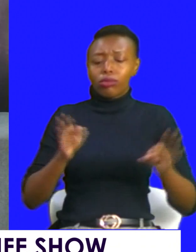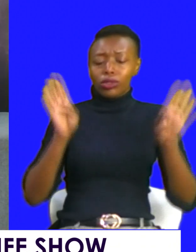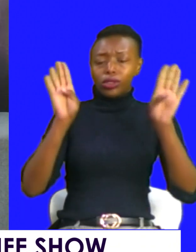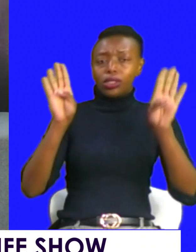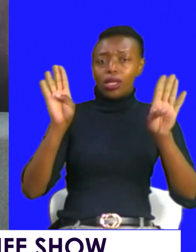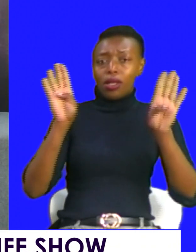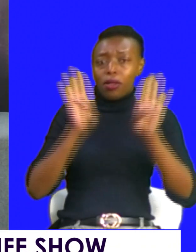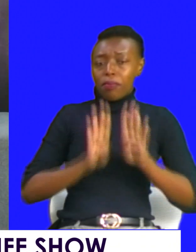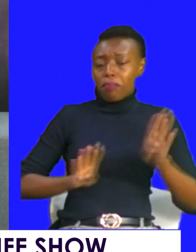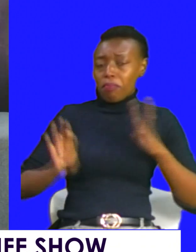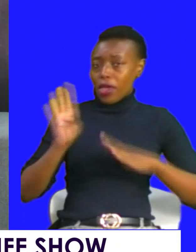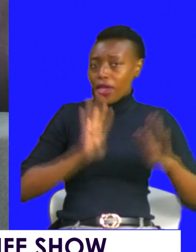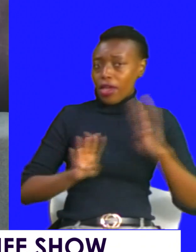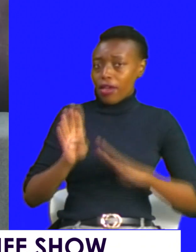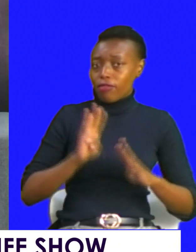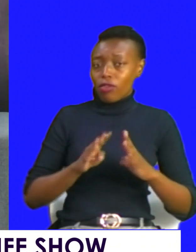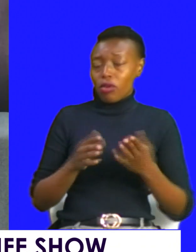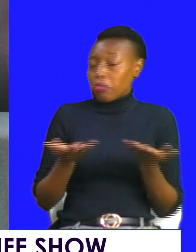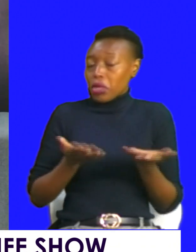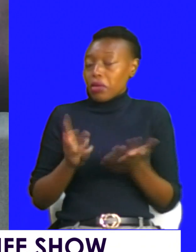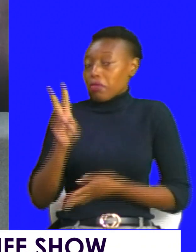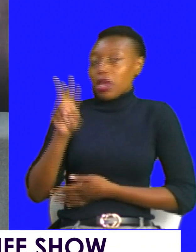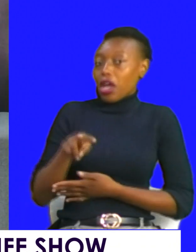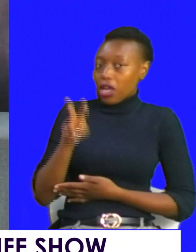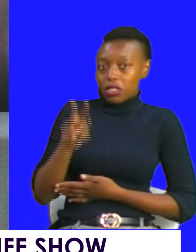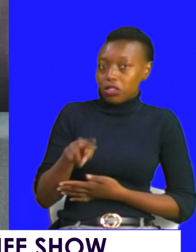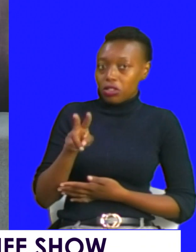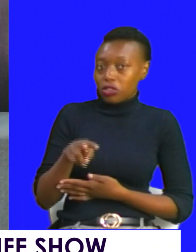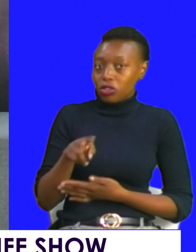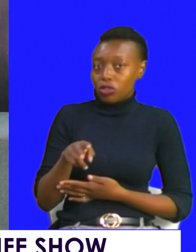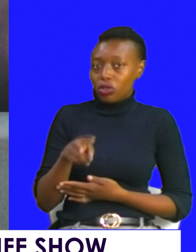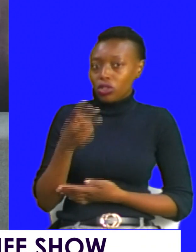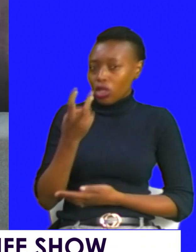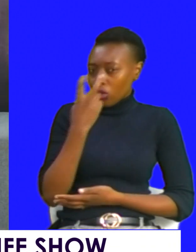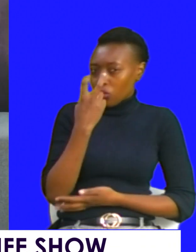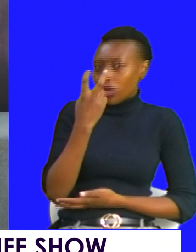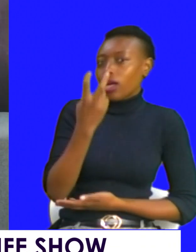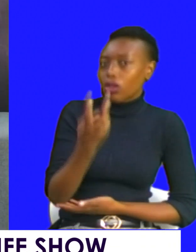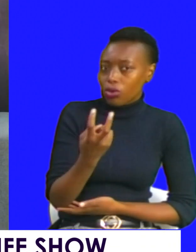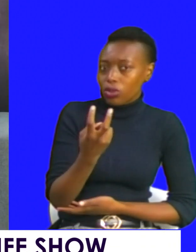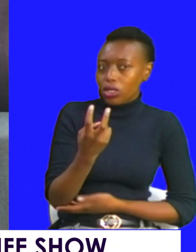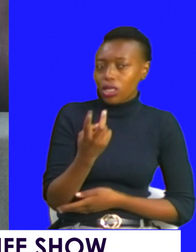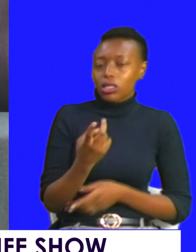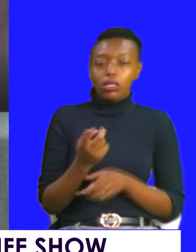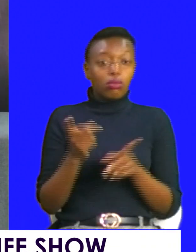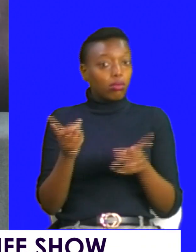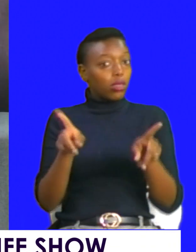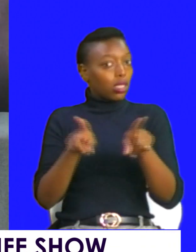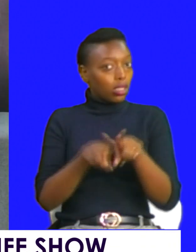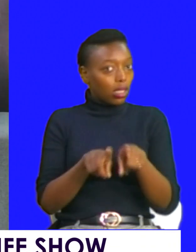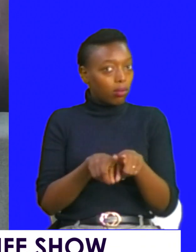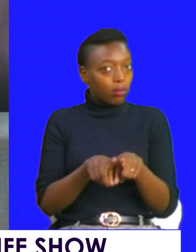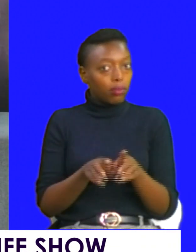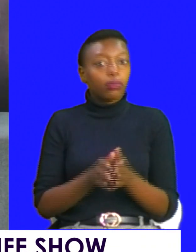mirroring, if there's such a word. Yeah. No, English. You is must fluid. mirror. You must Yes. mirror your boss. Right.